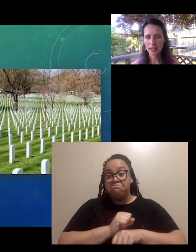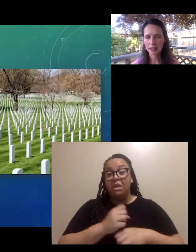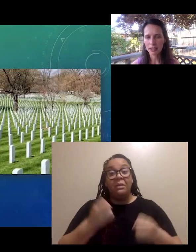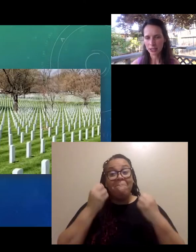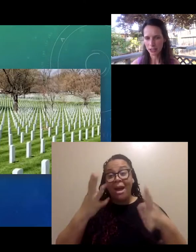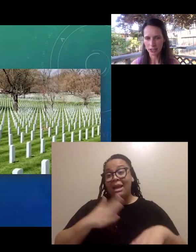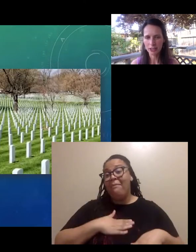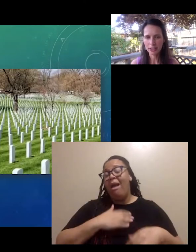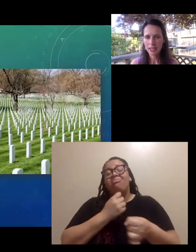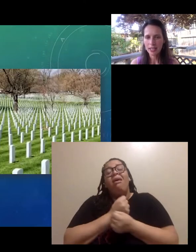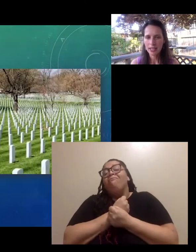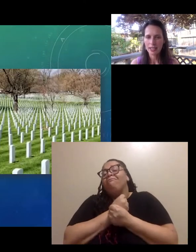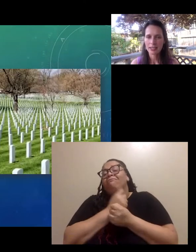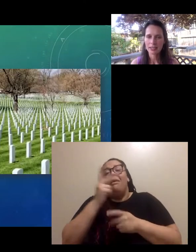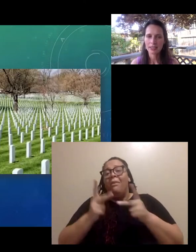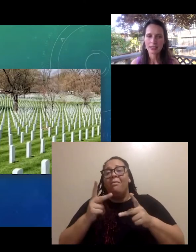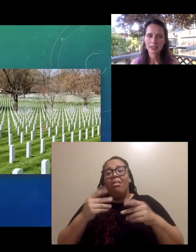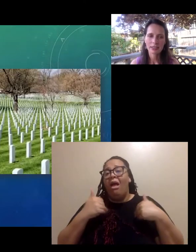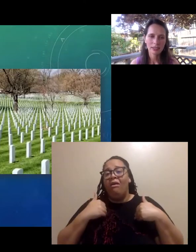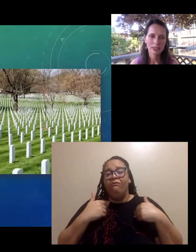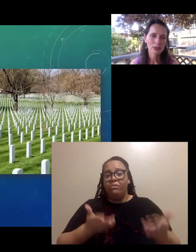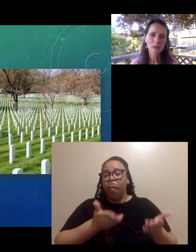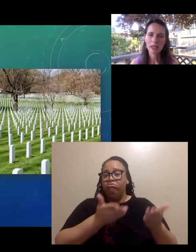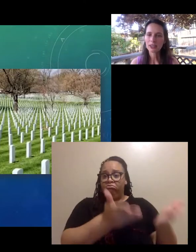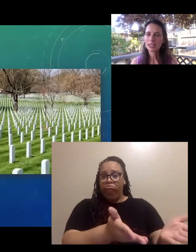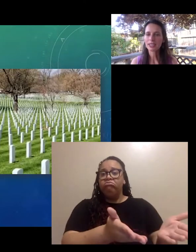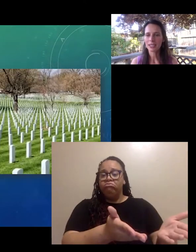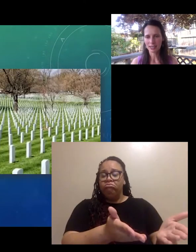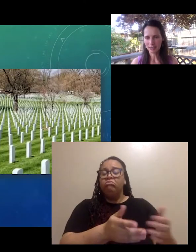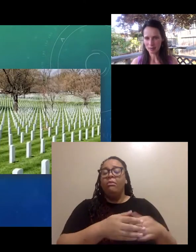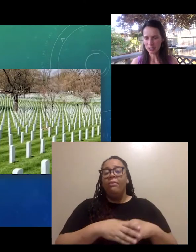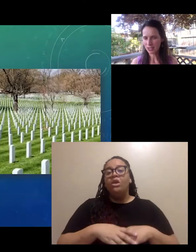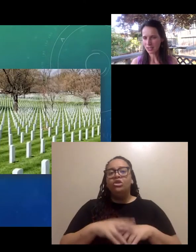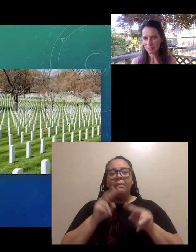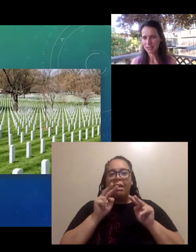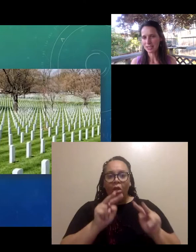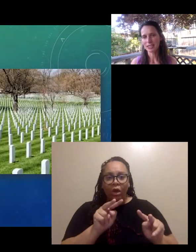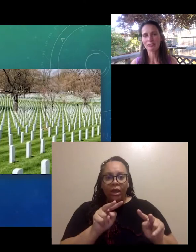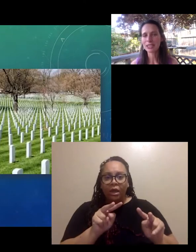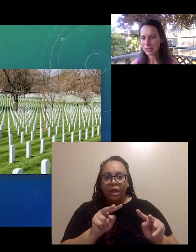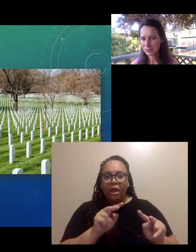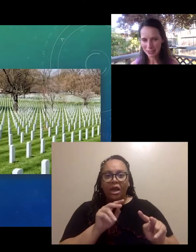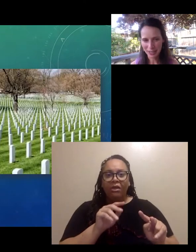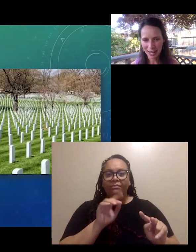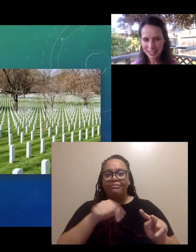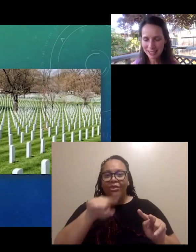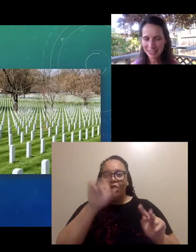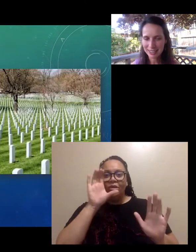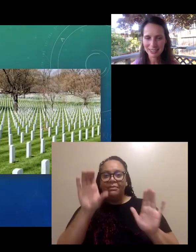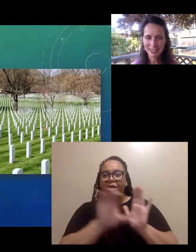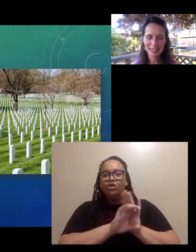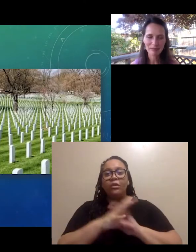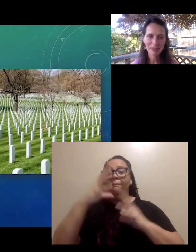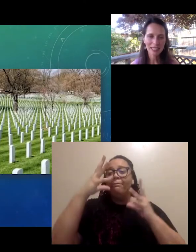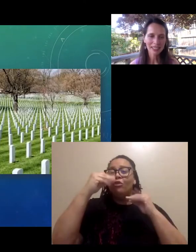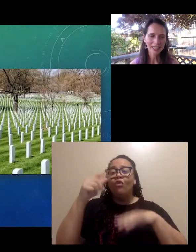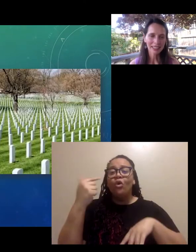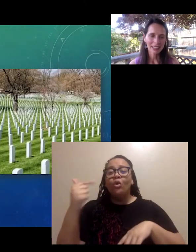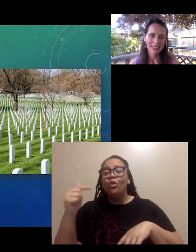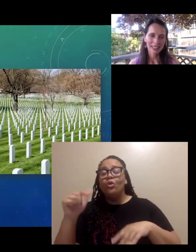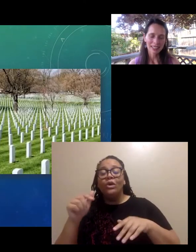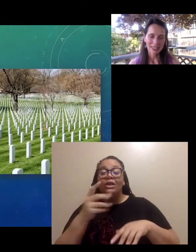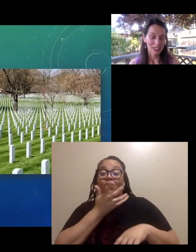ones are interred. And, you know, just by looking at these images of this lovely green grass and, um,